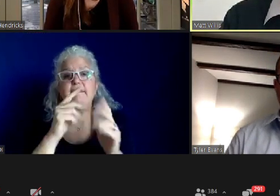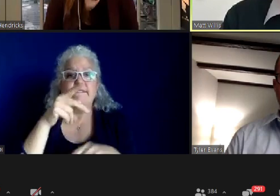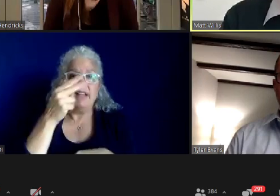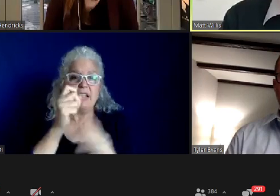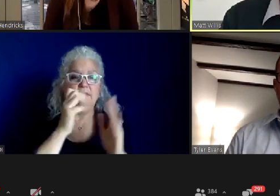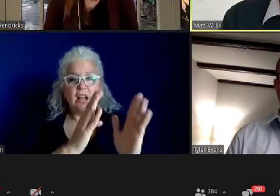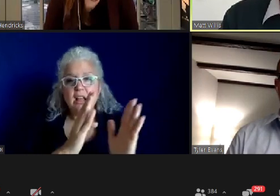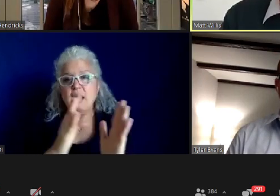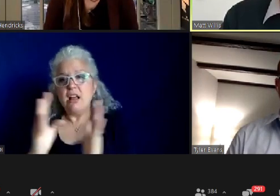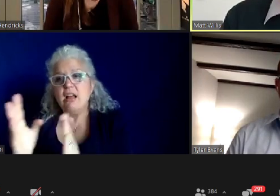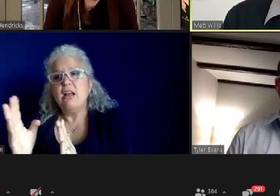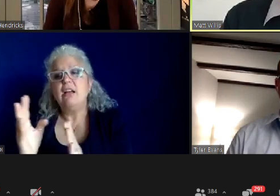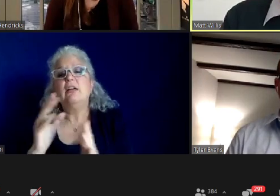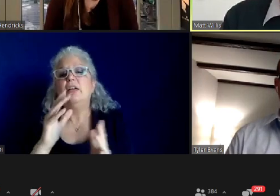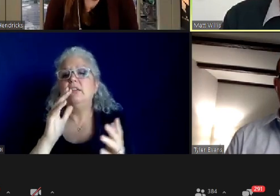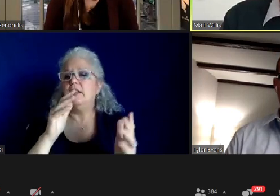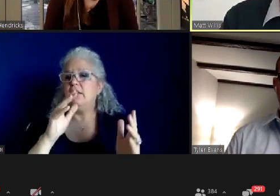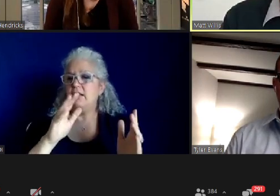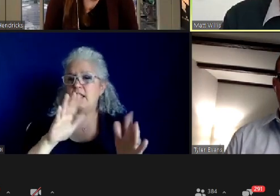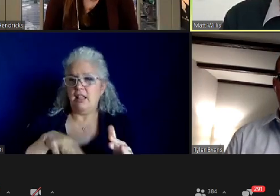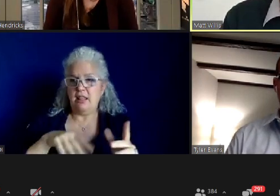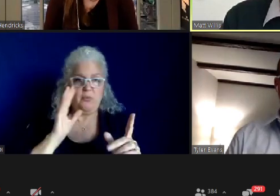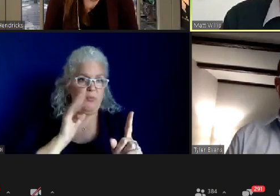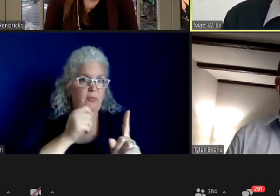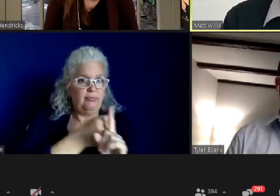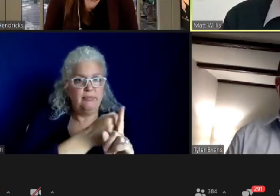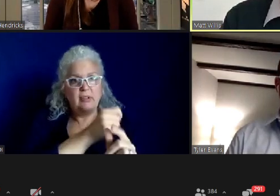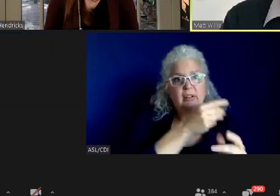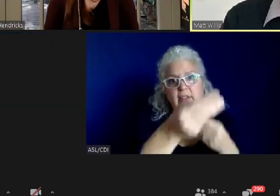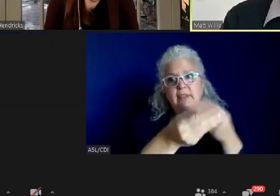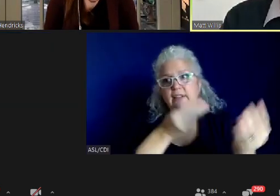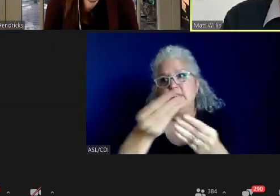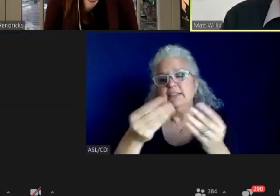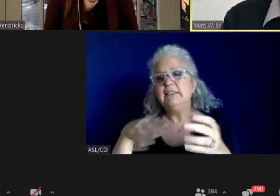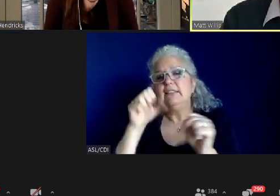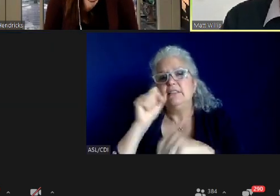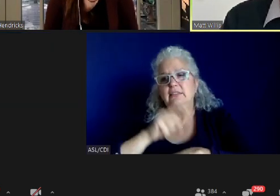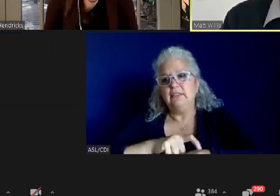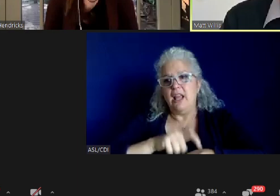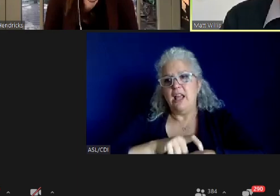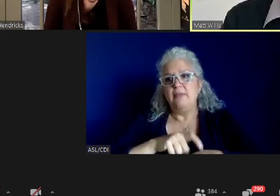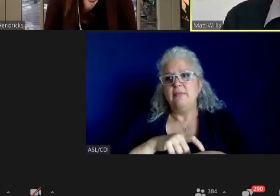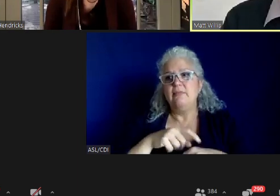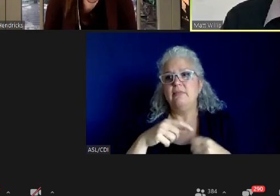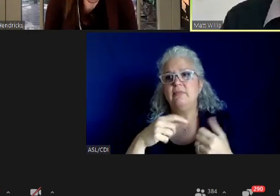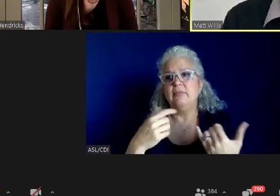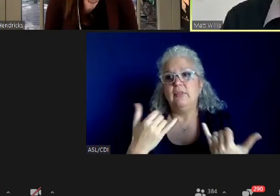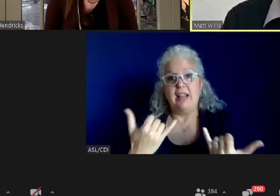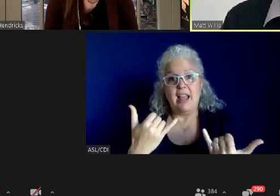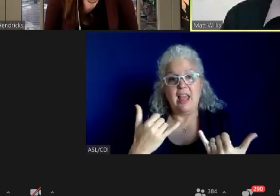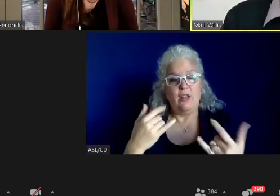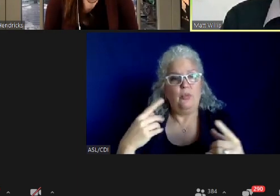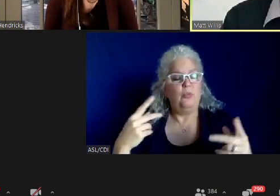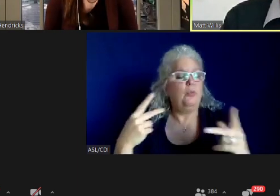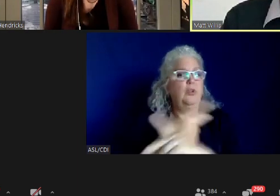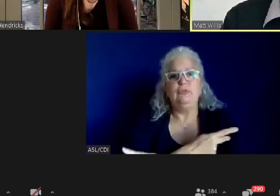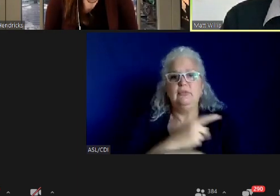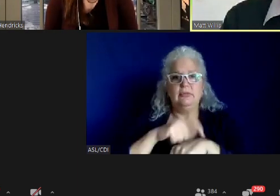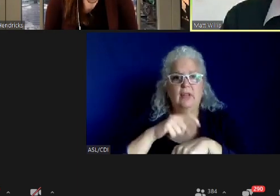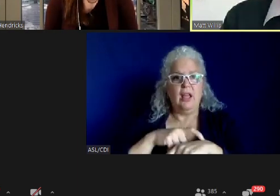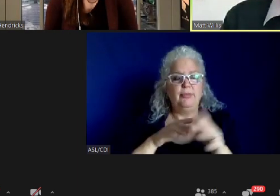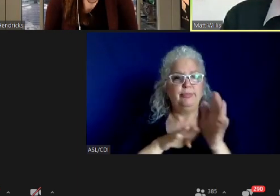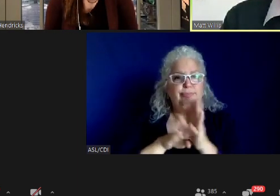will be months. We are experiencing a crisis of surges in cases and hospitalizations and ICU